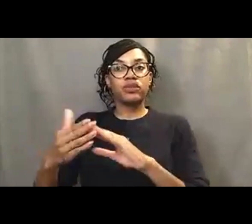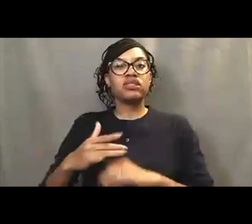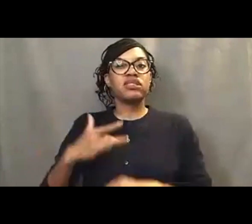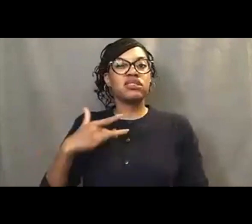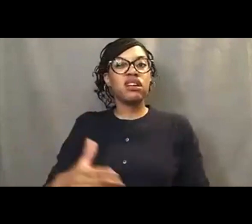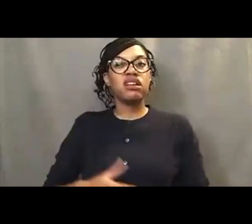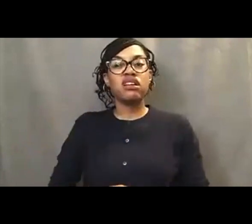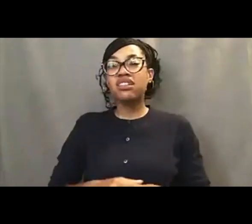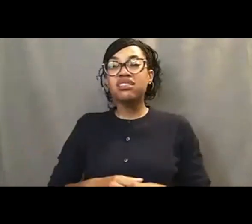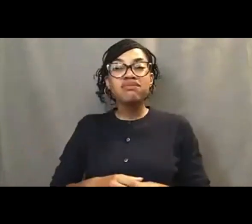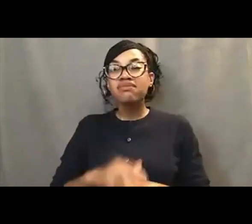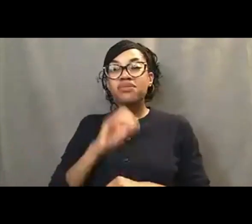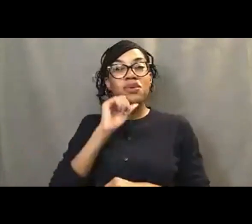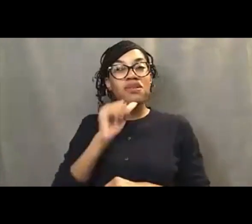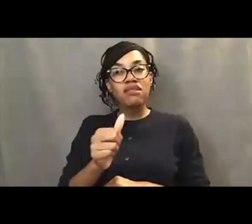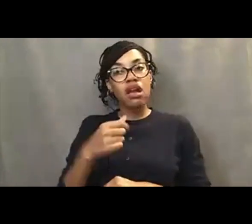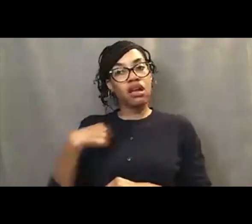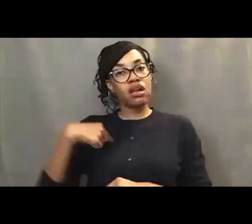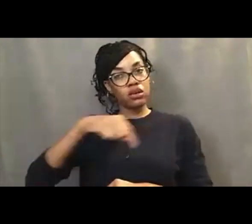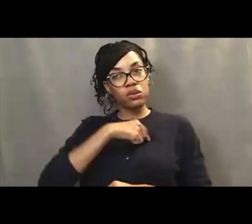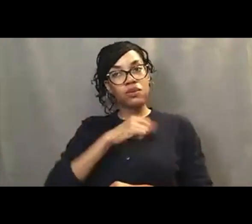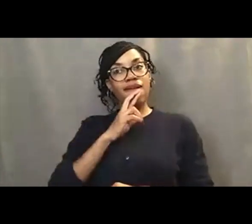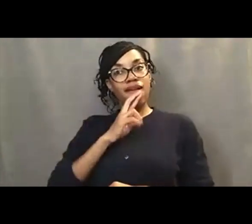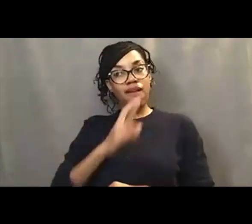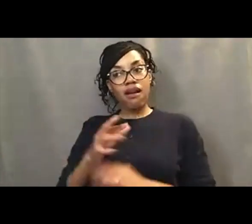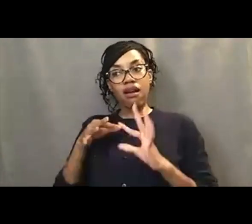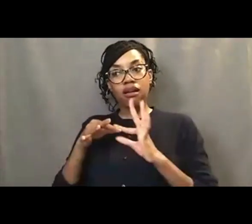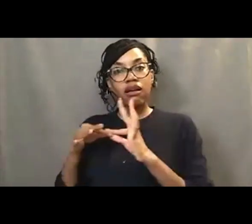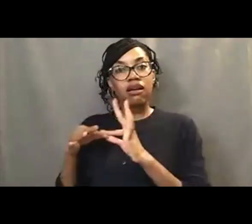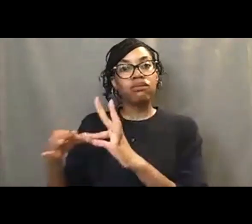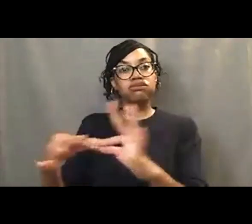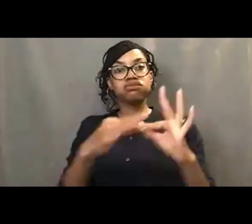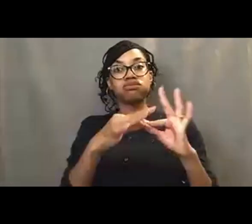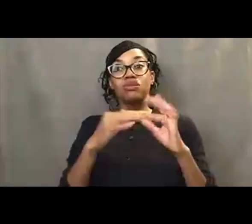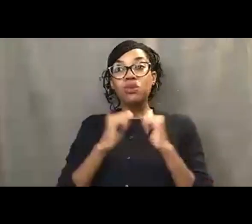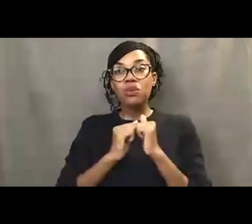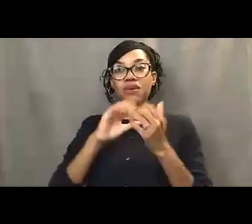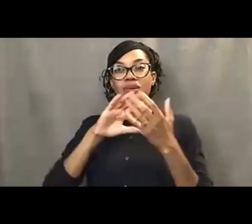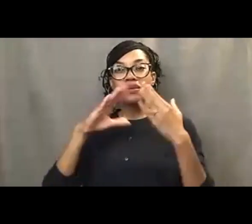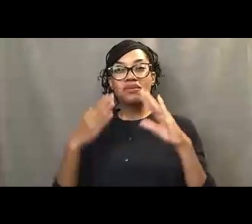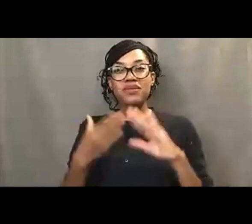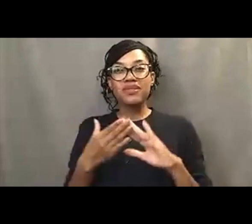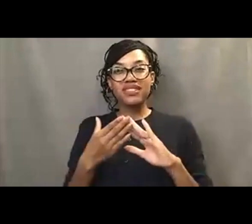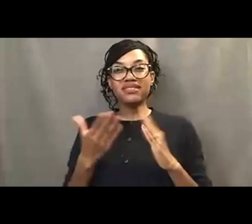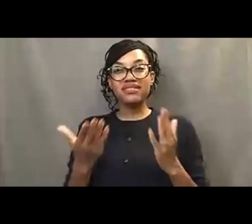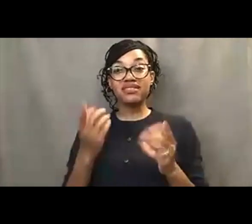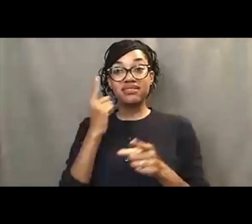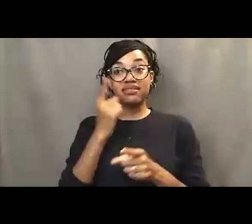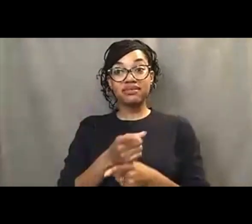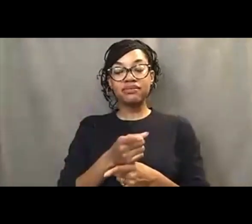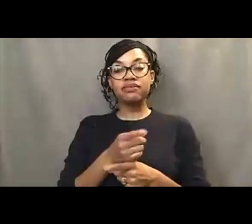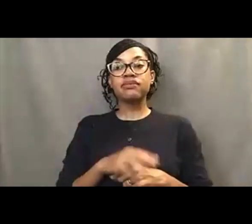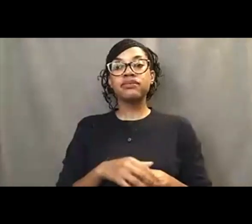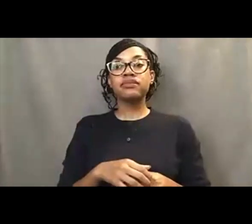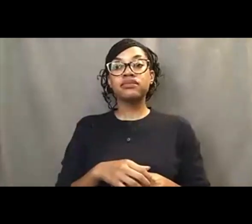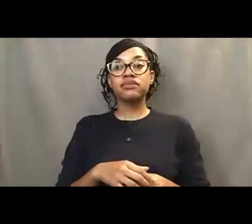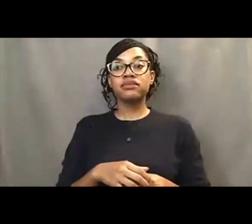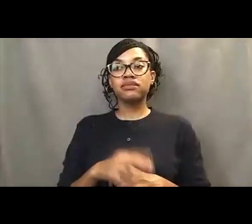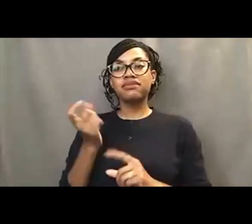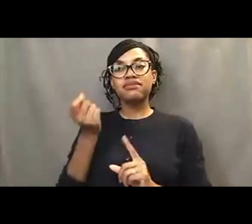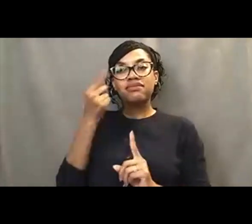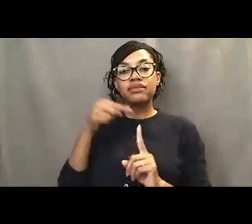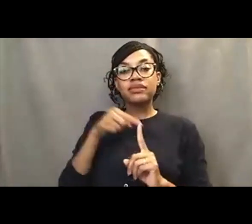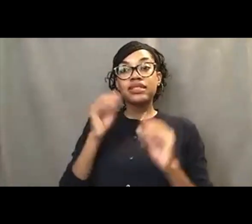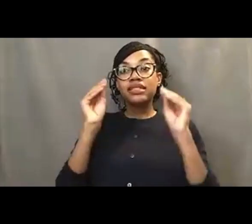We are, as a teacher union, we are our communities as well. And we have to think of ourselves